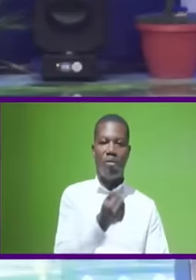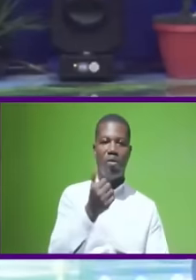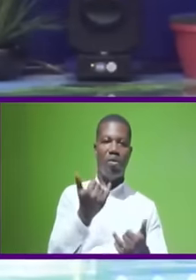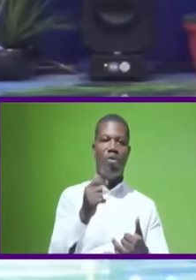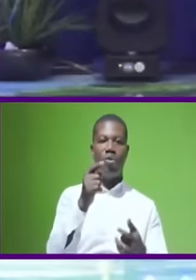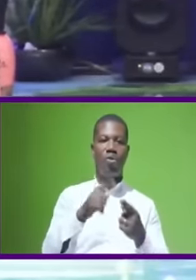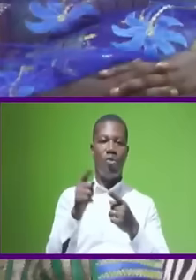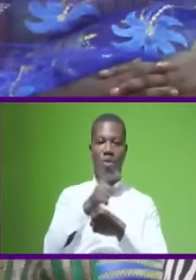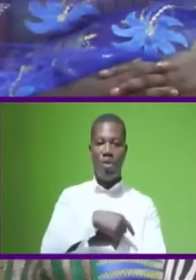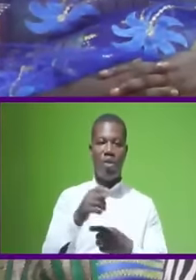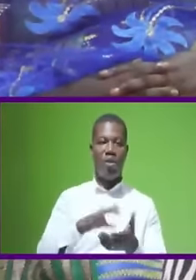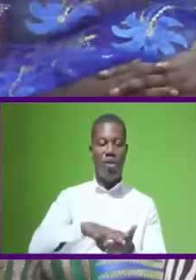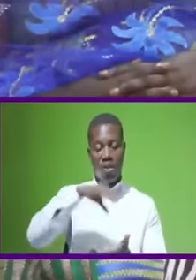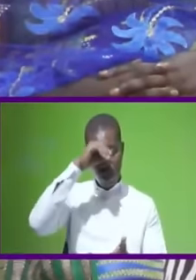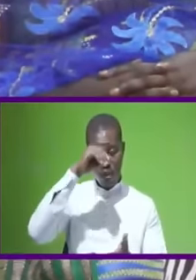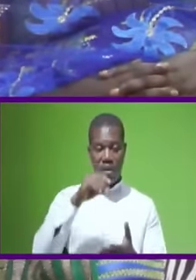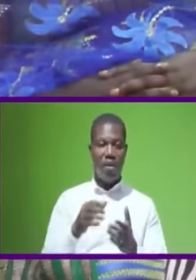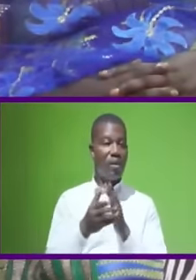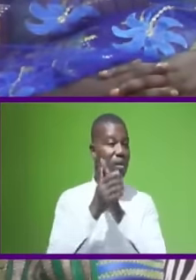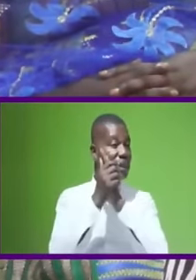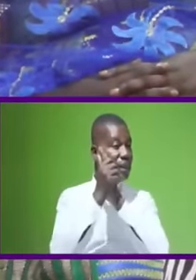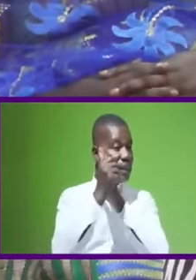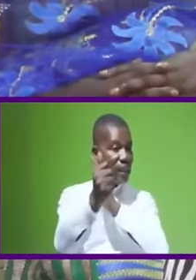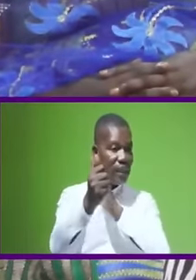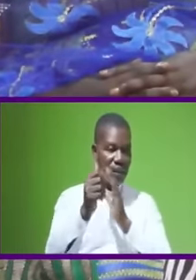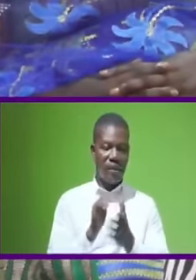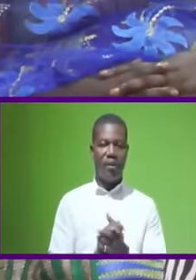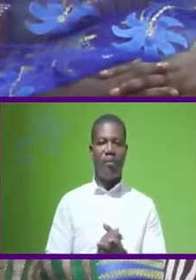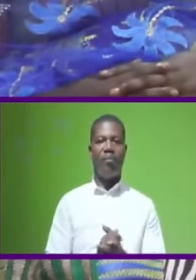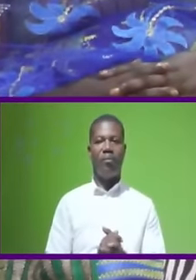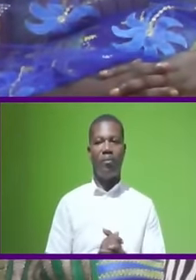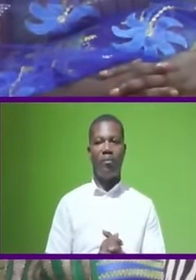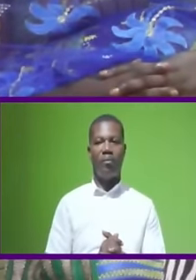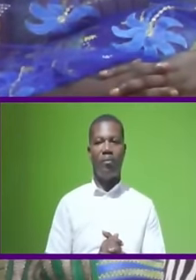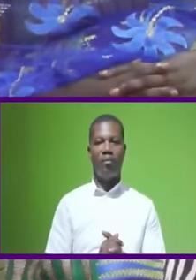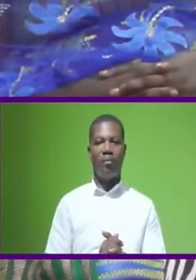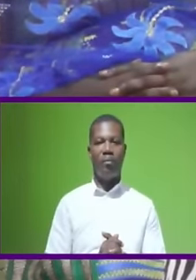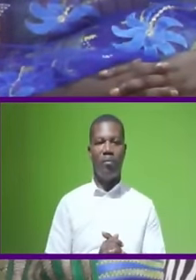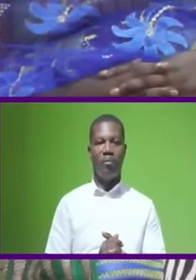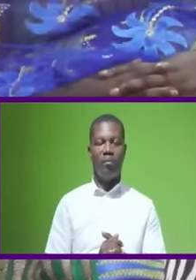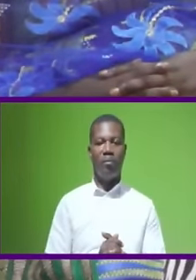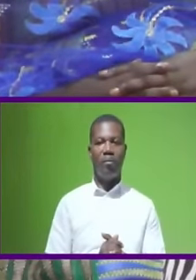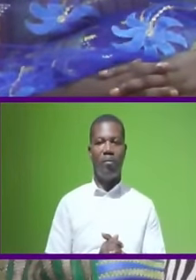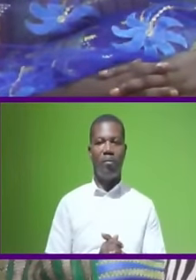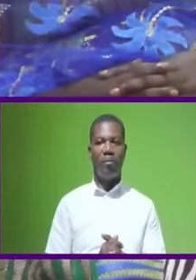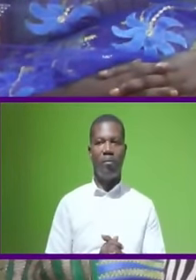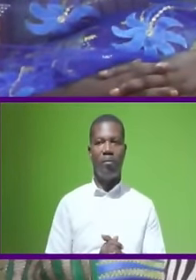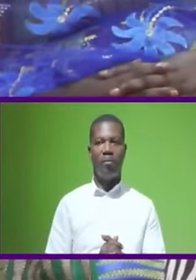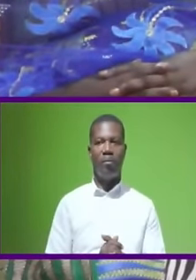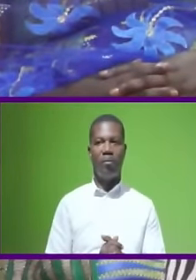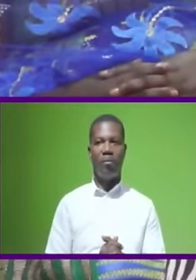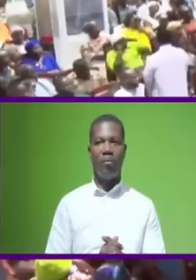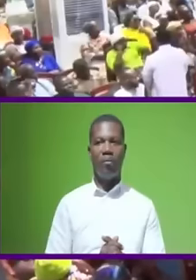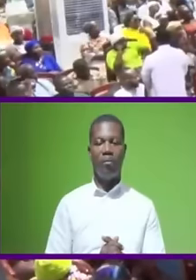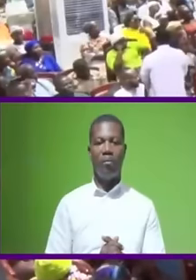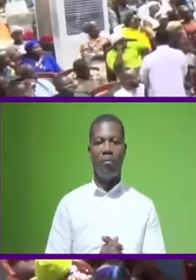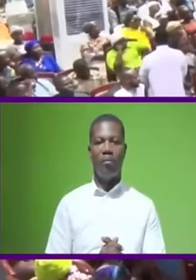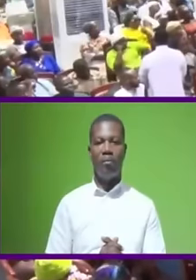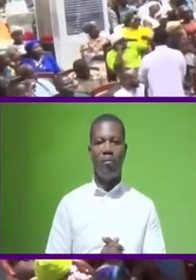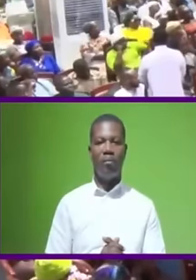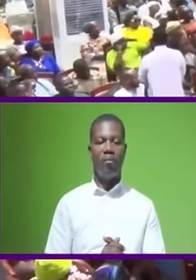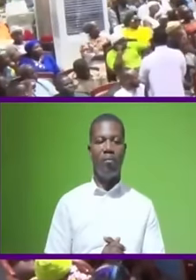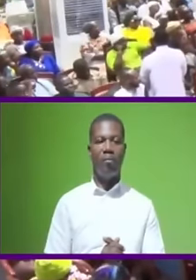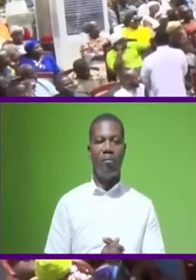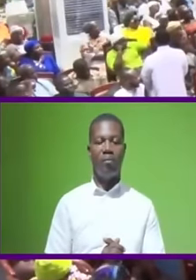For the woman that you stayed with, who used to fry pastries and donuts, gradually today you can also fry the